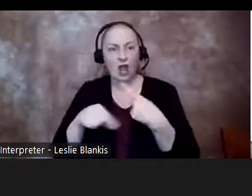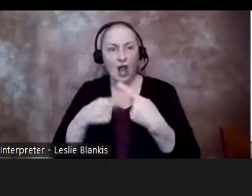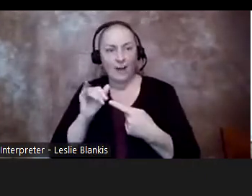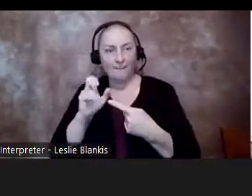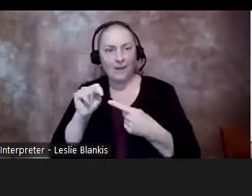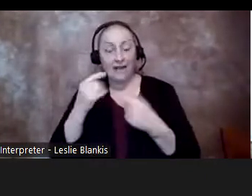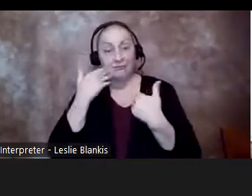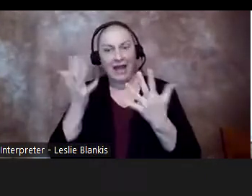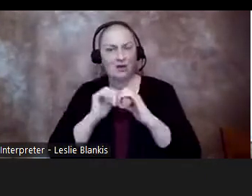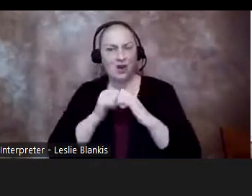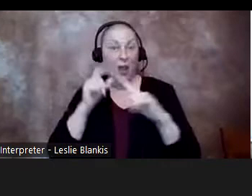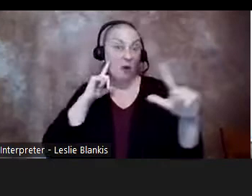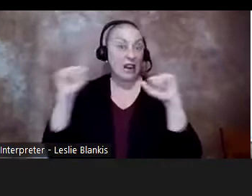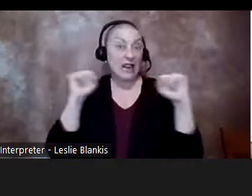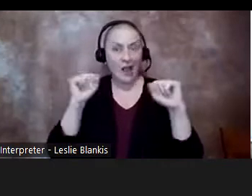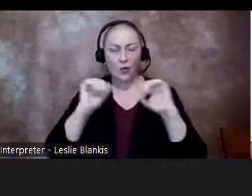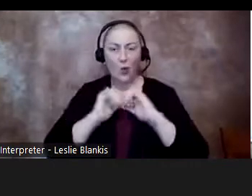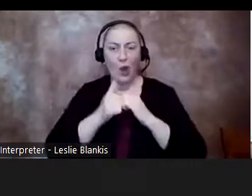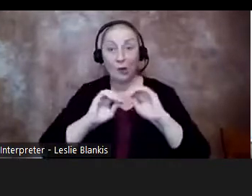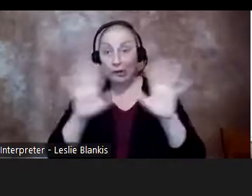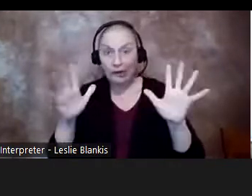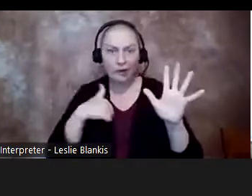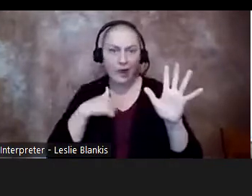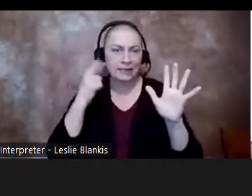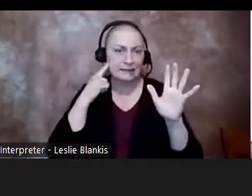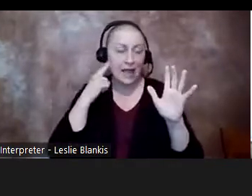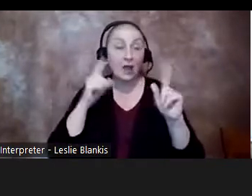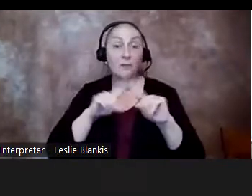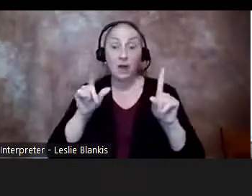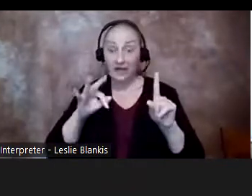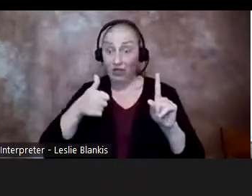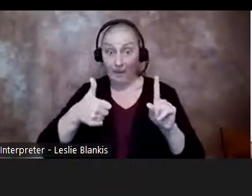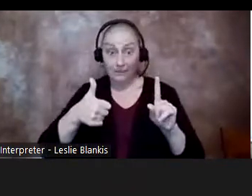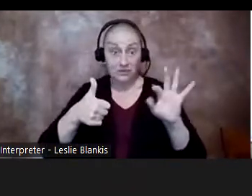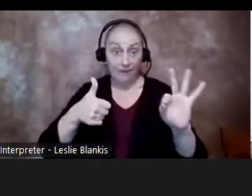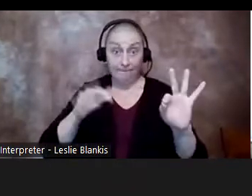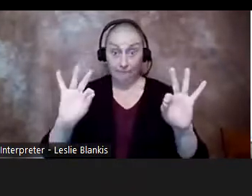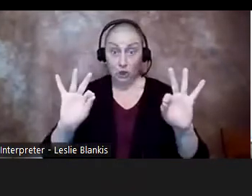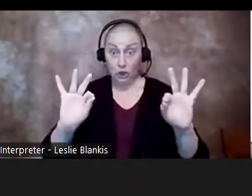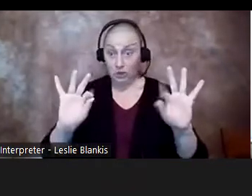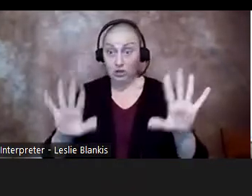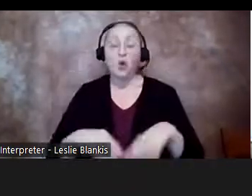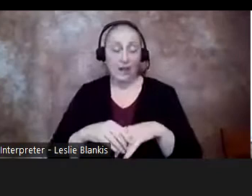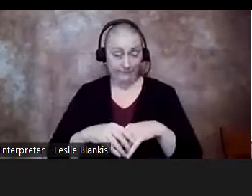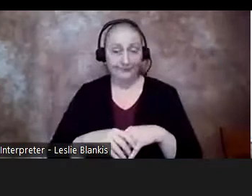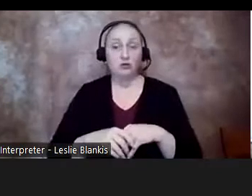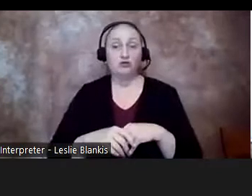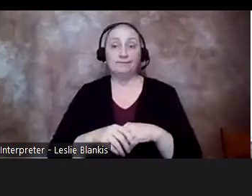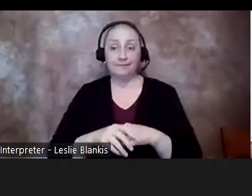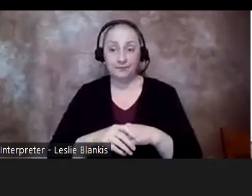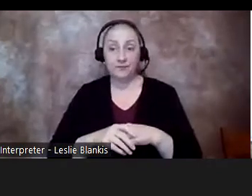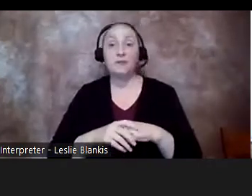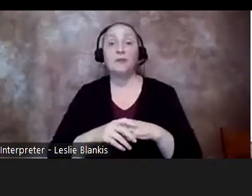I can be or how clear I'm coming through though. But if I get a thumbs up, then we're good to go. Awesome.